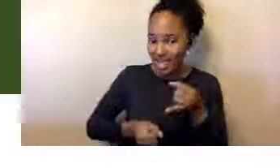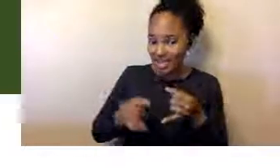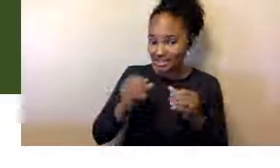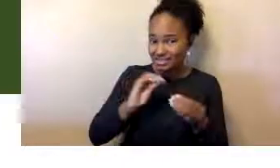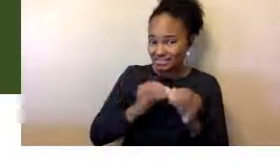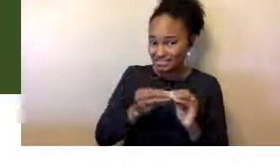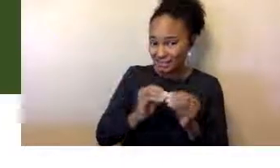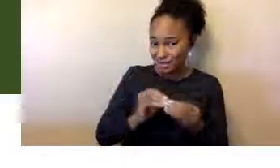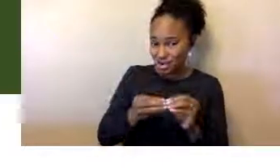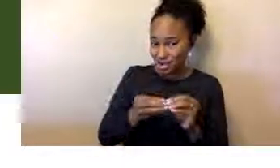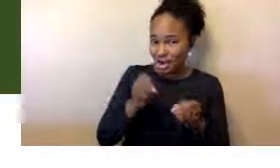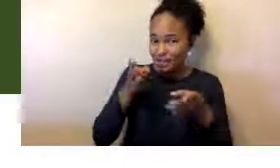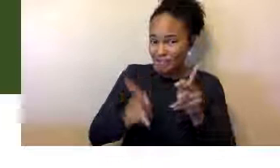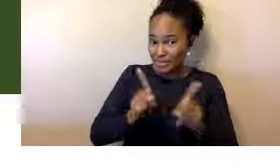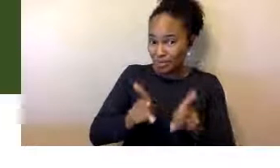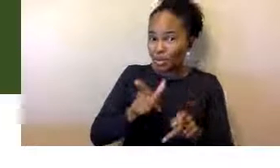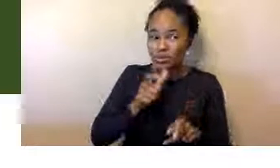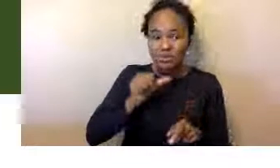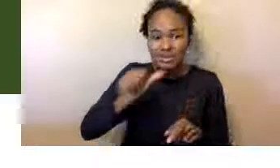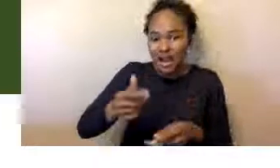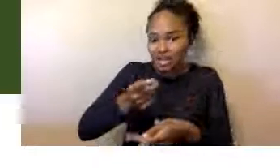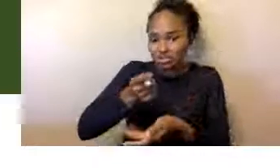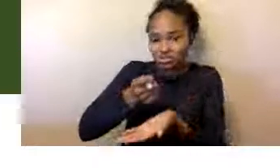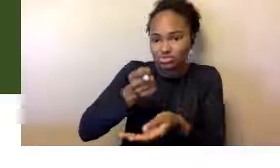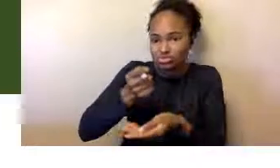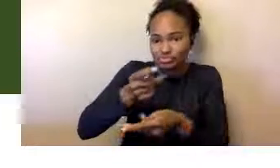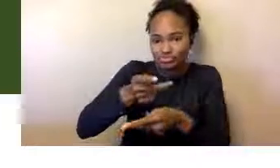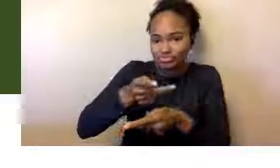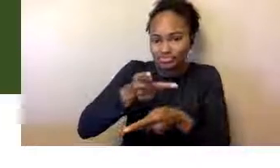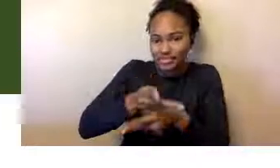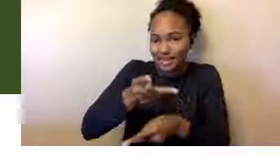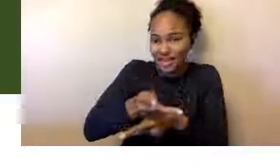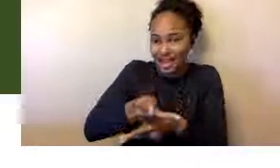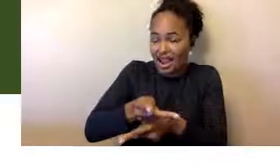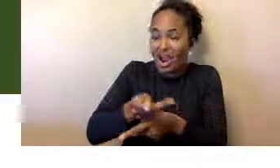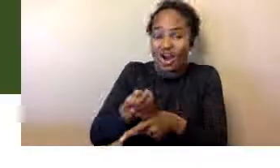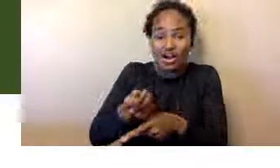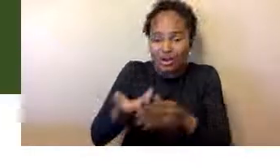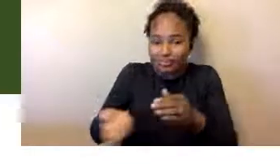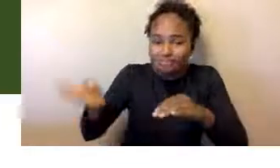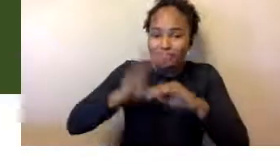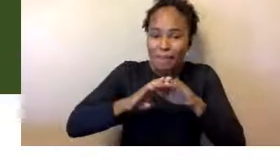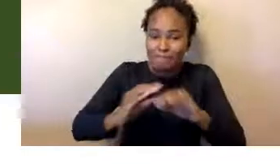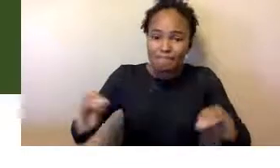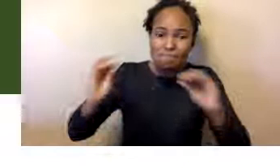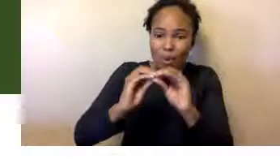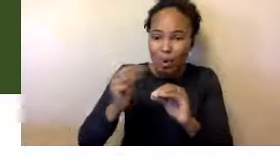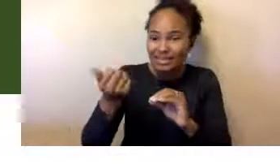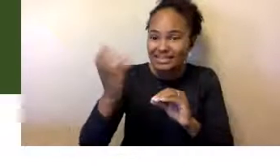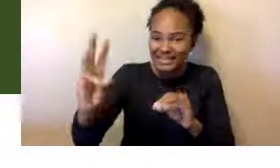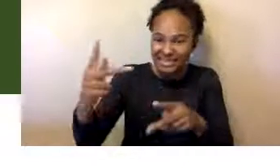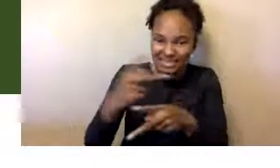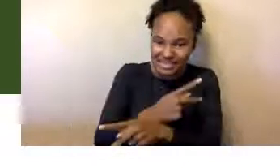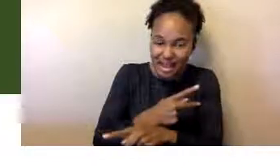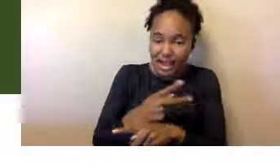untreated SMI are about 16 times more likely to be killed in a police incident than persons with